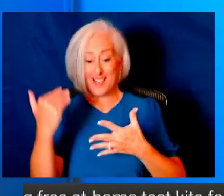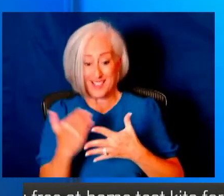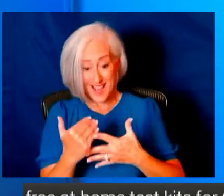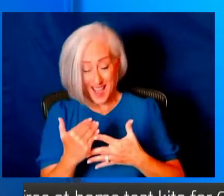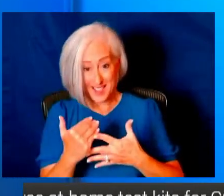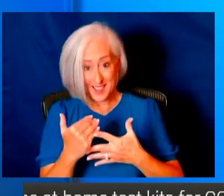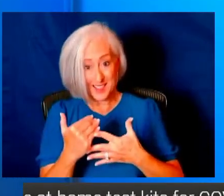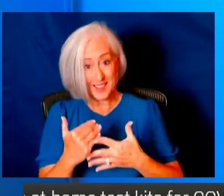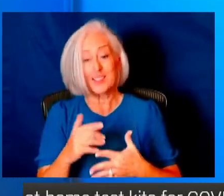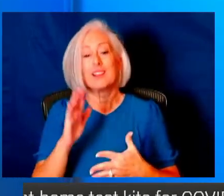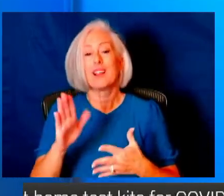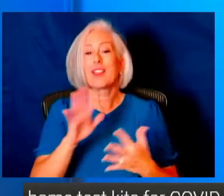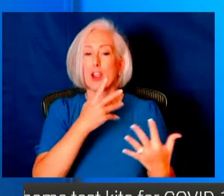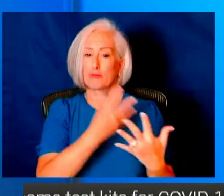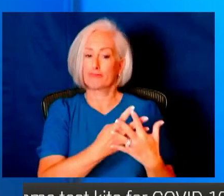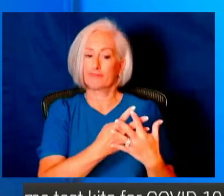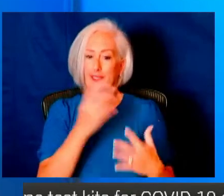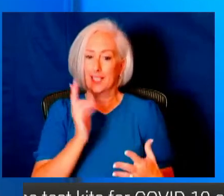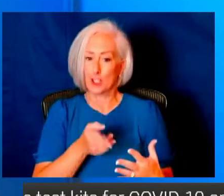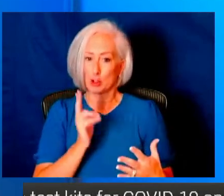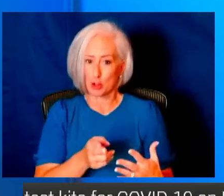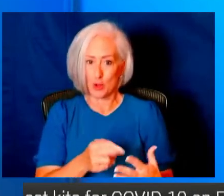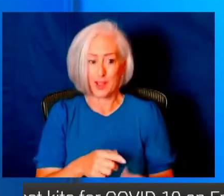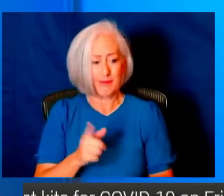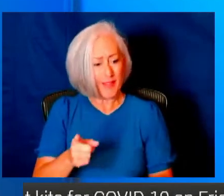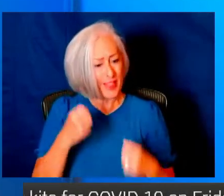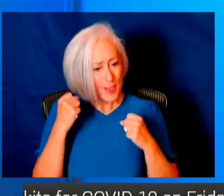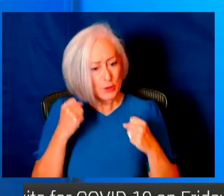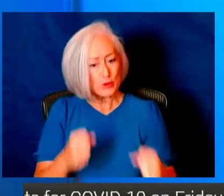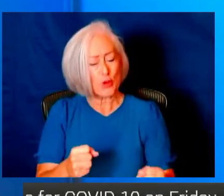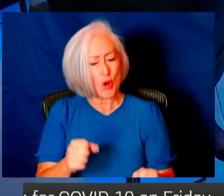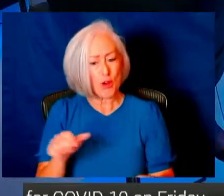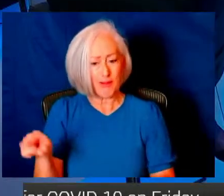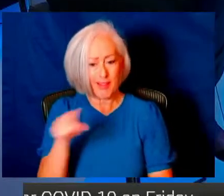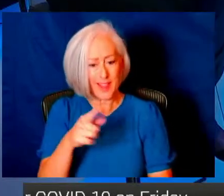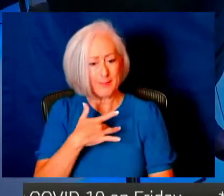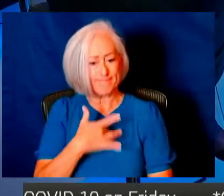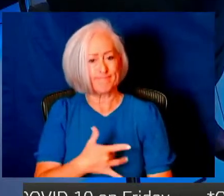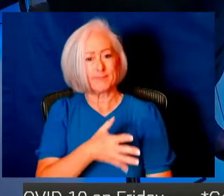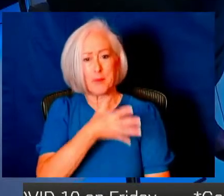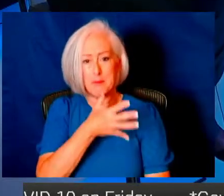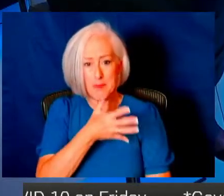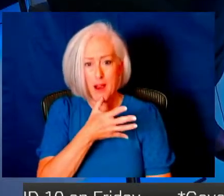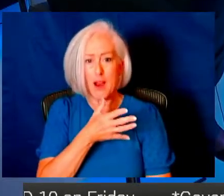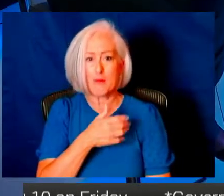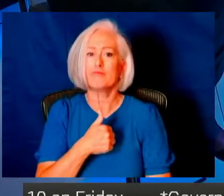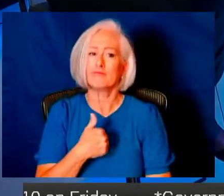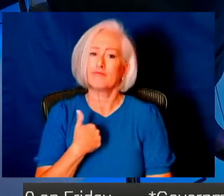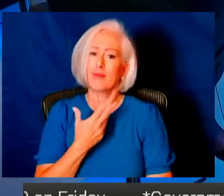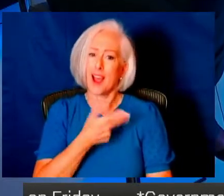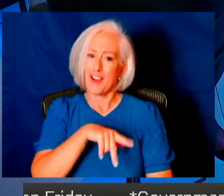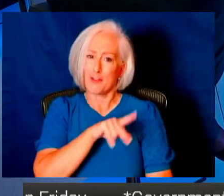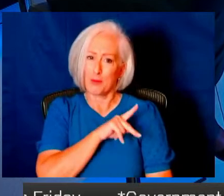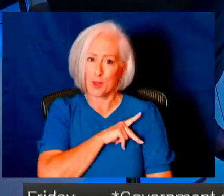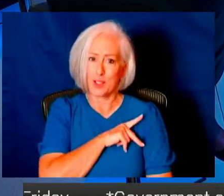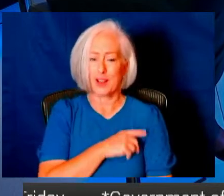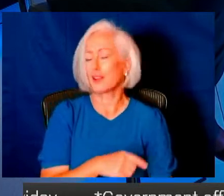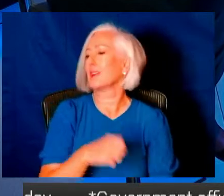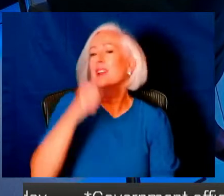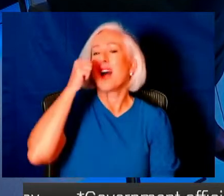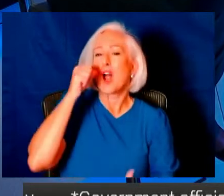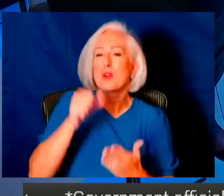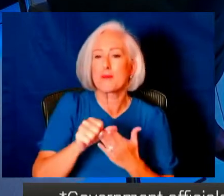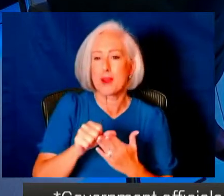have personalities. You know, we're the same in a sense. Yeah, I'm reminded of the Scarlet Letter, of the story of Jean Valjean,